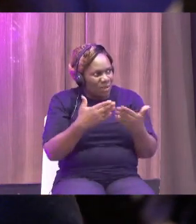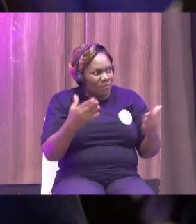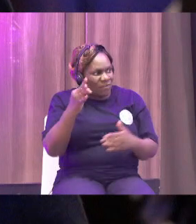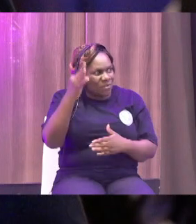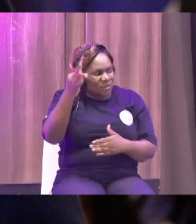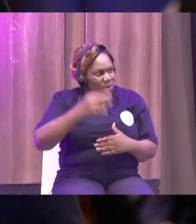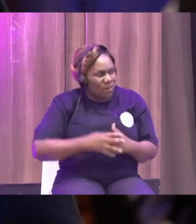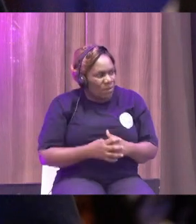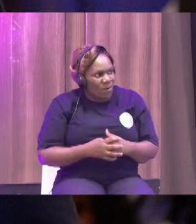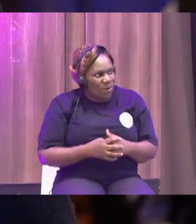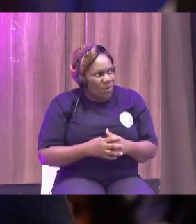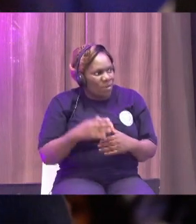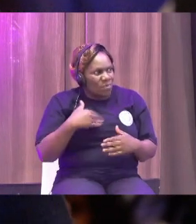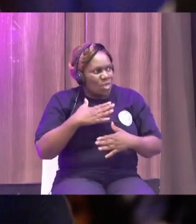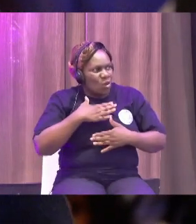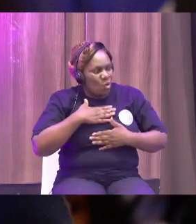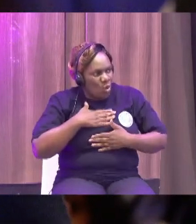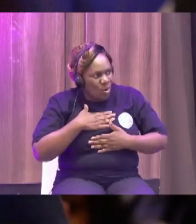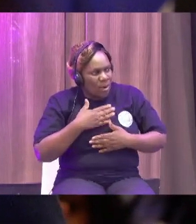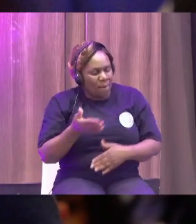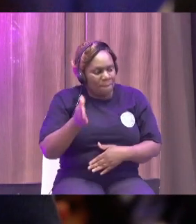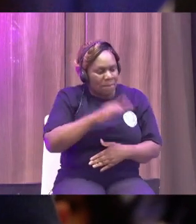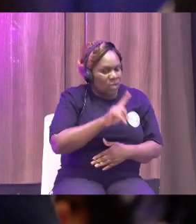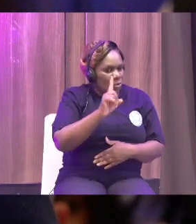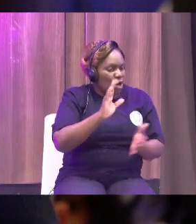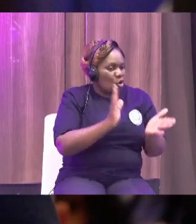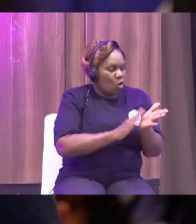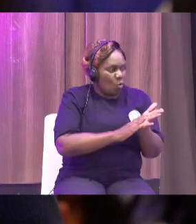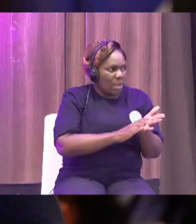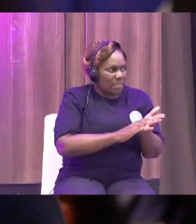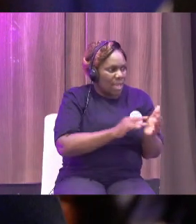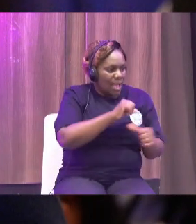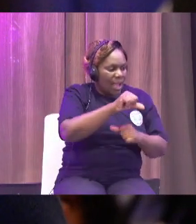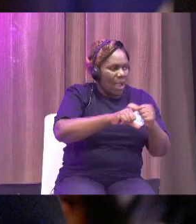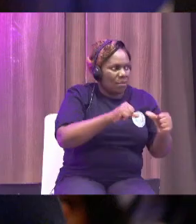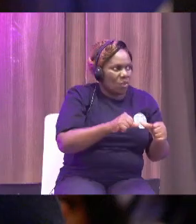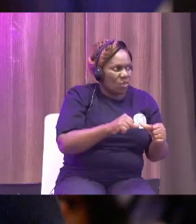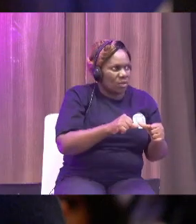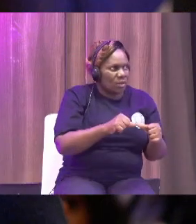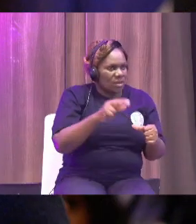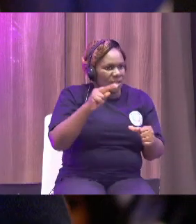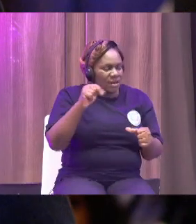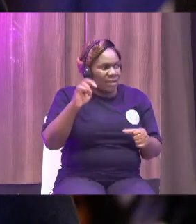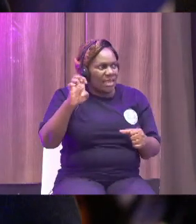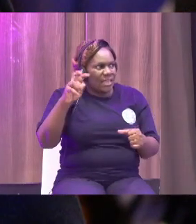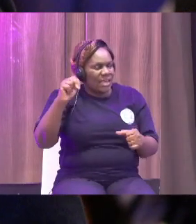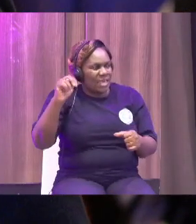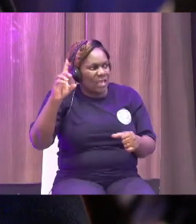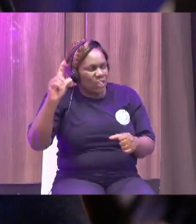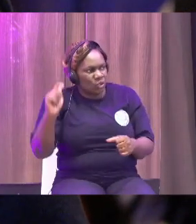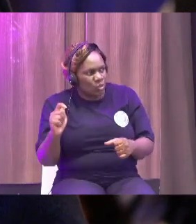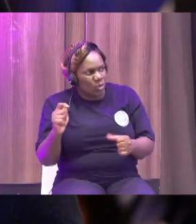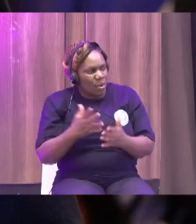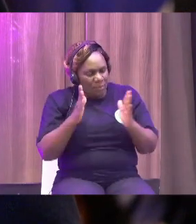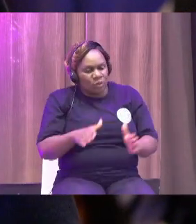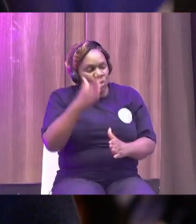future. I wanted to just go back to one comment you made about neonatal administration of penicillin.